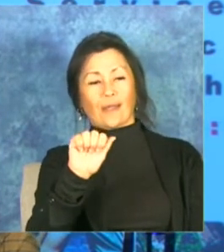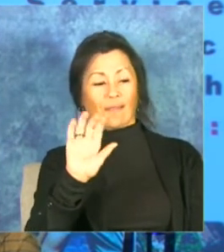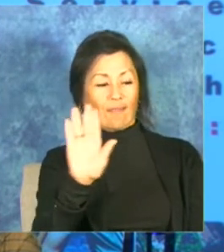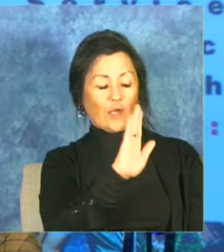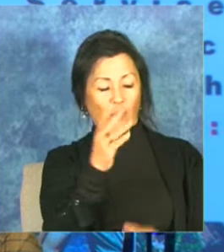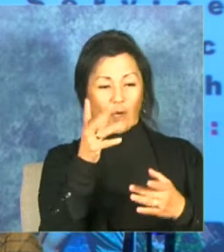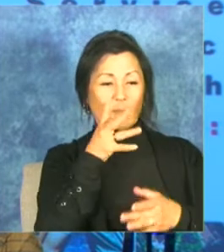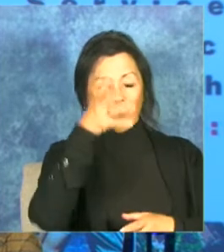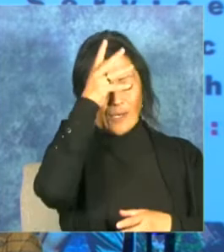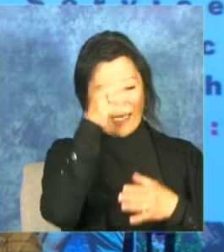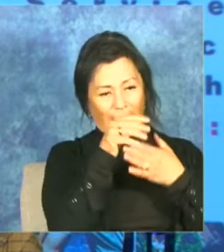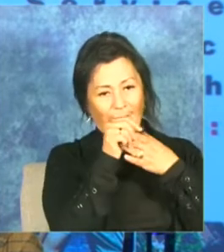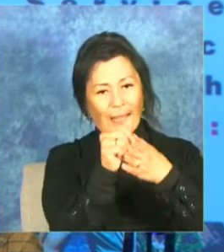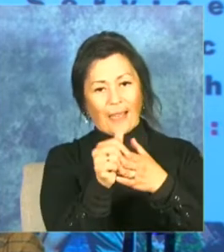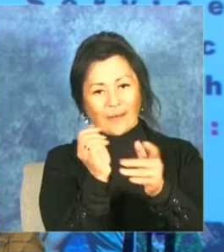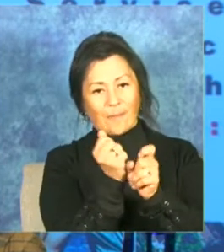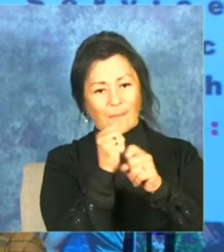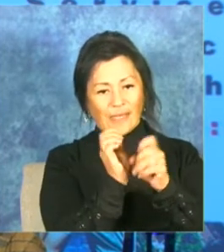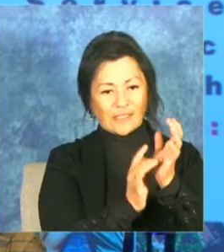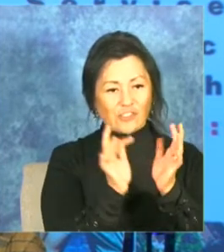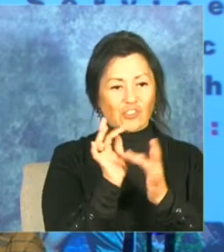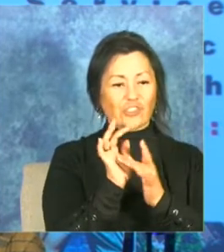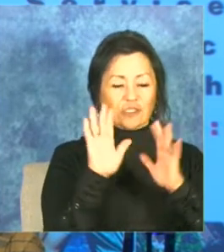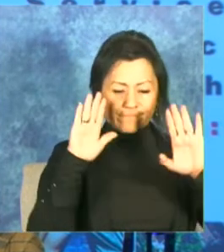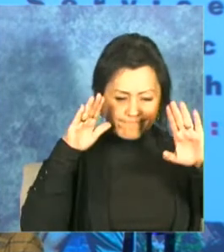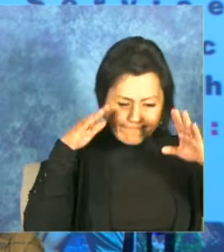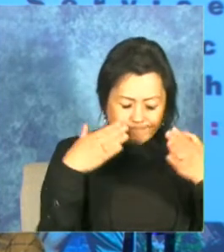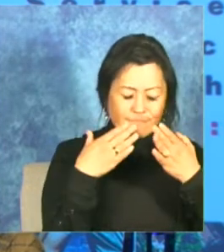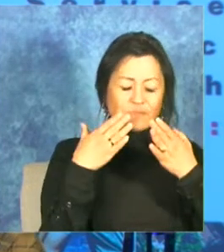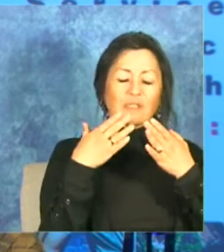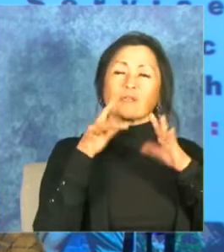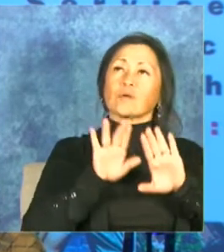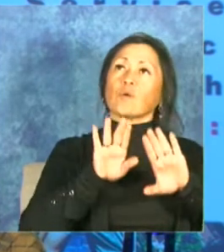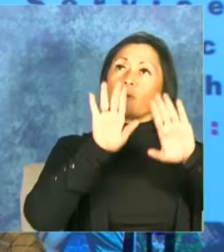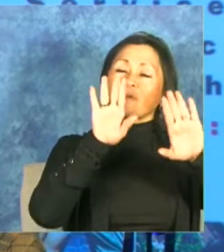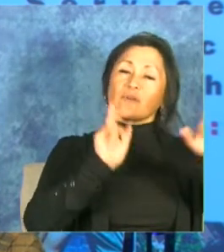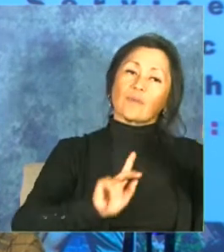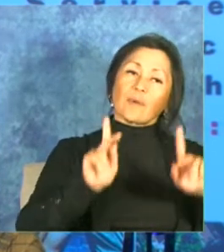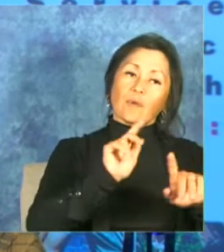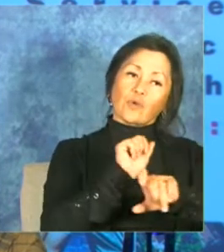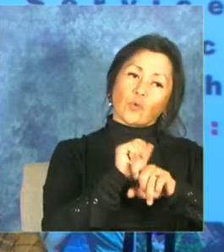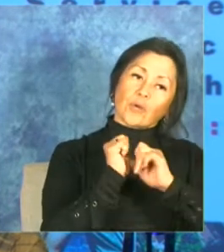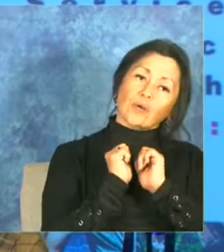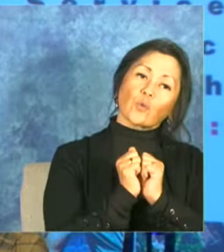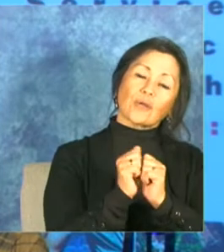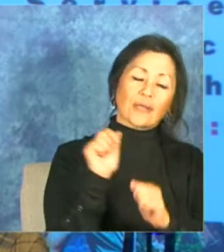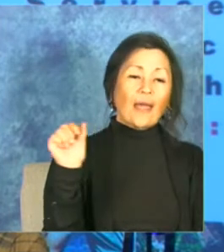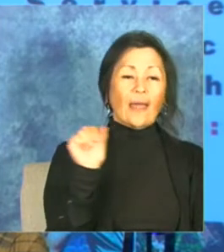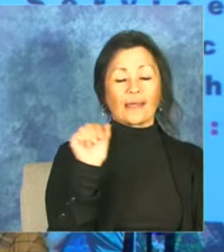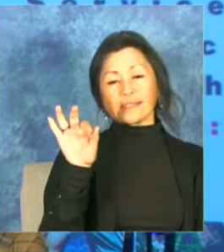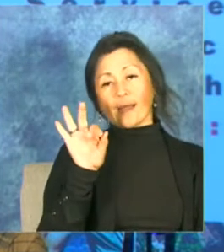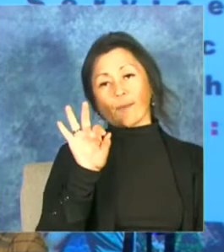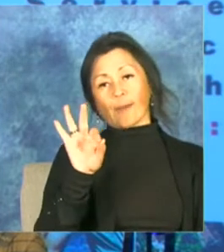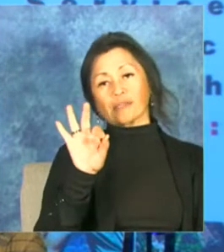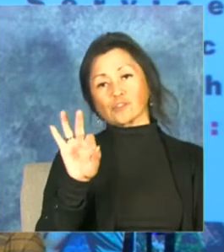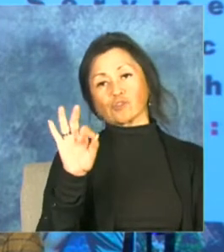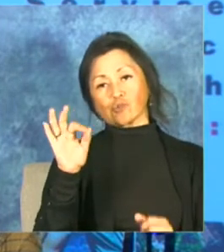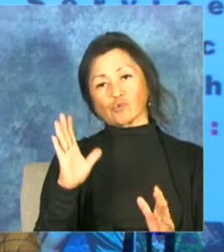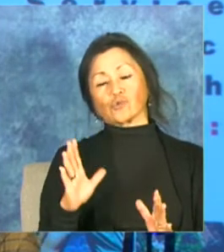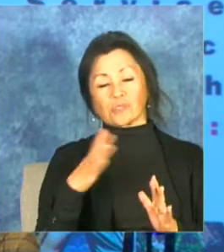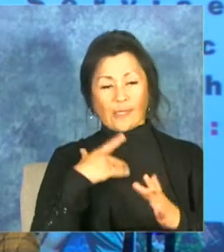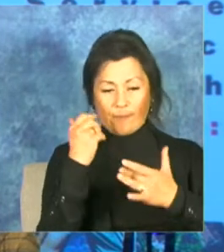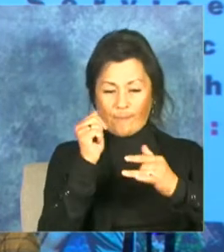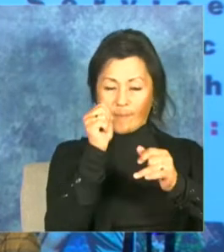way and have made Jesus the center and have just been great, incredible people to work with as a pastor. They have been a blessing to